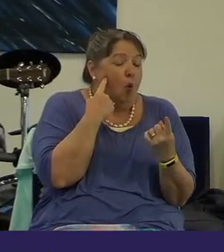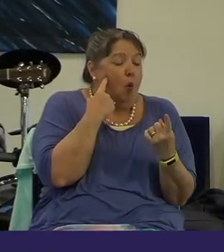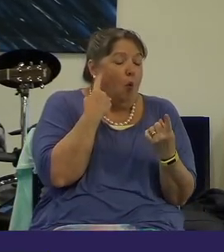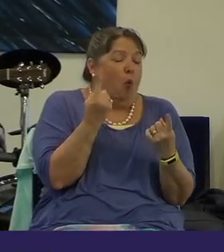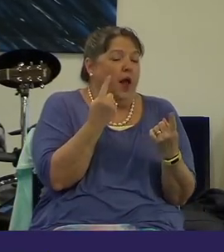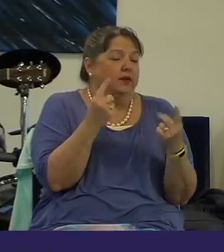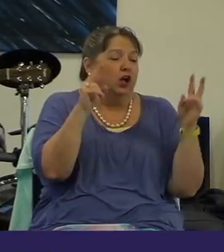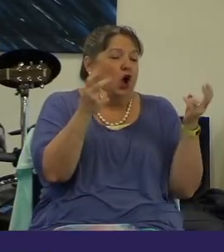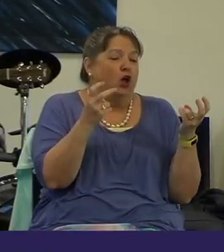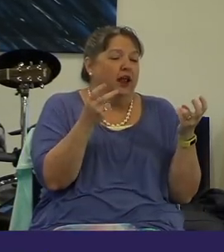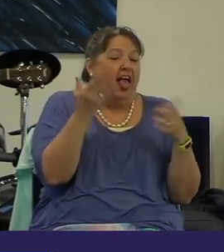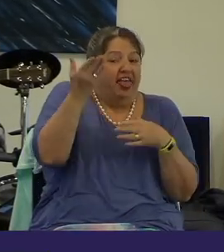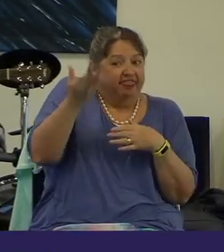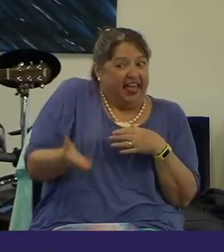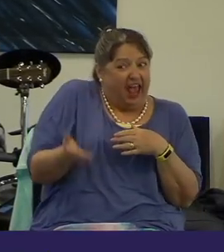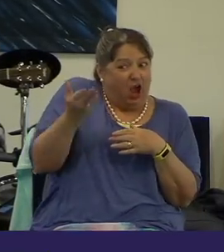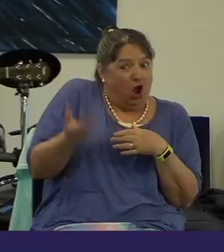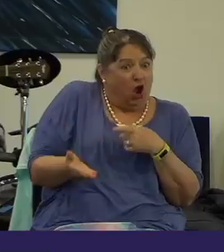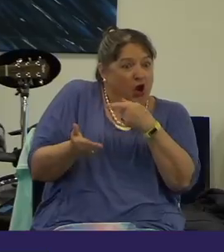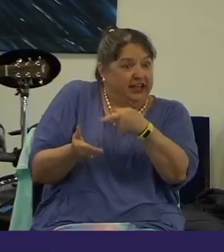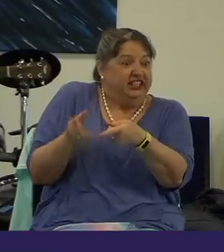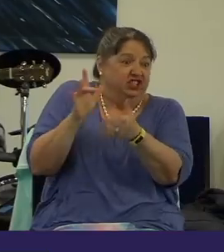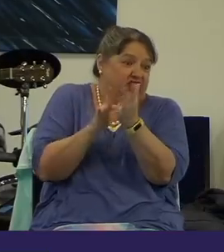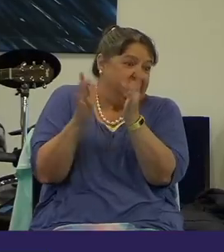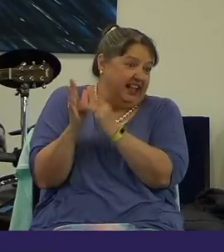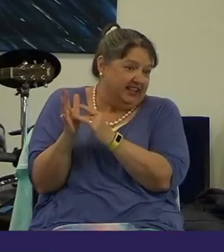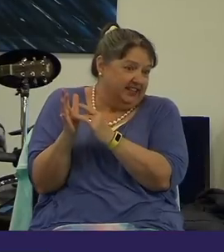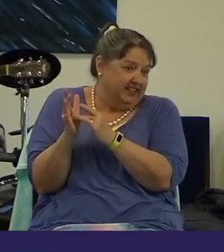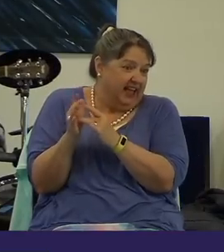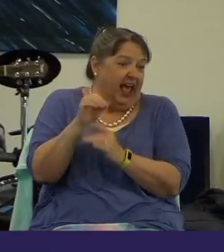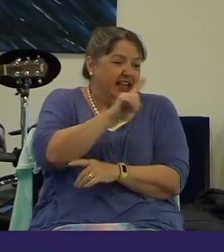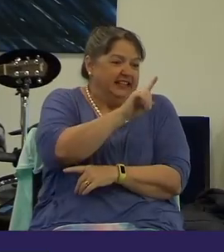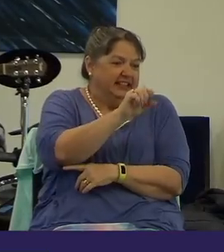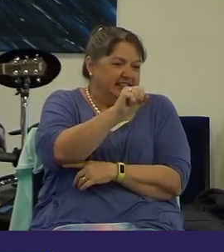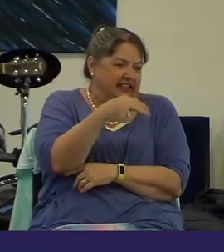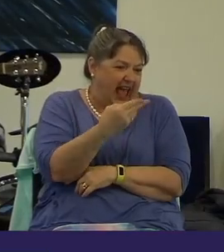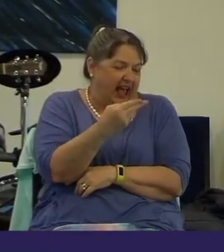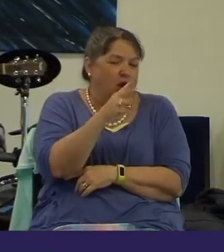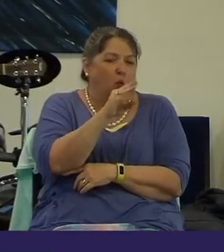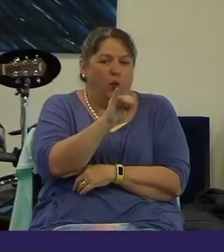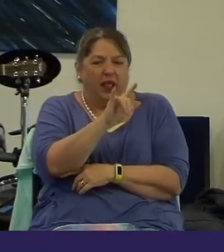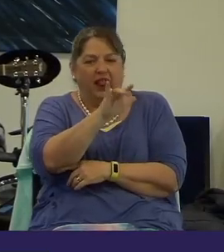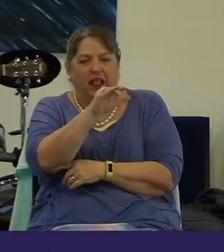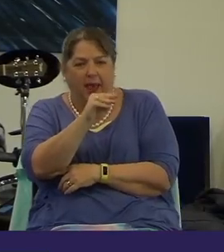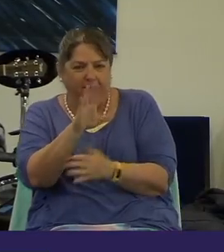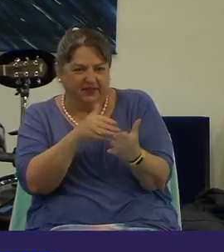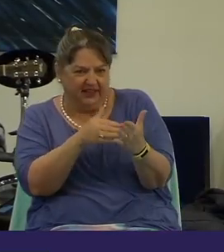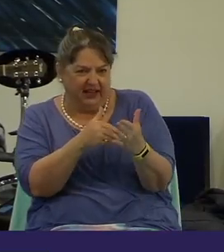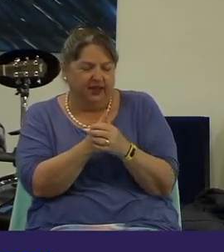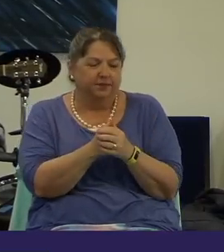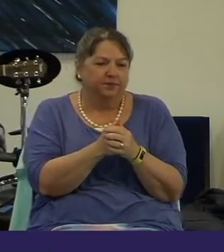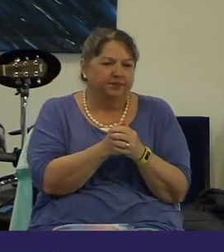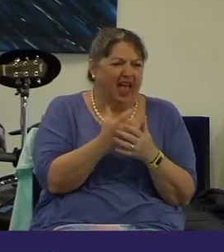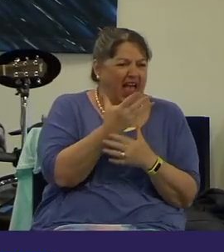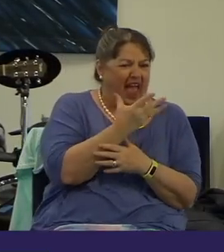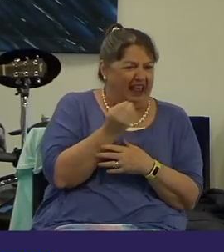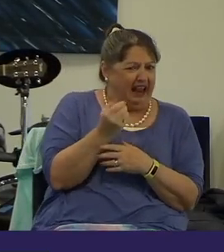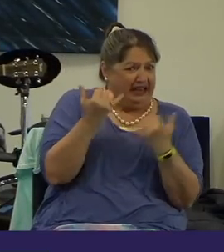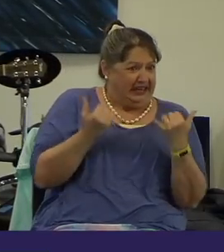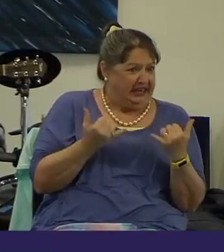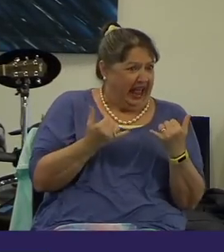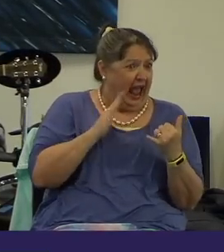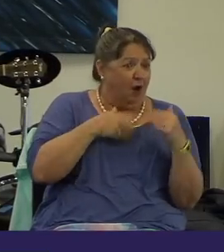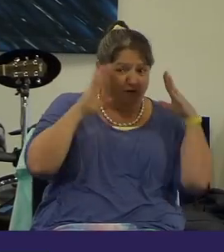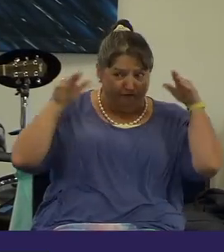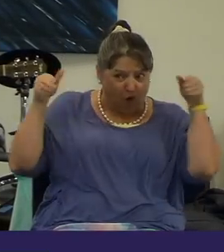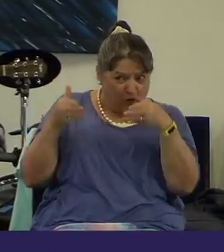Jesus. And it's there's no more appropriate day than Resurrection Day, when it's all about Jesus,